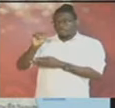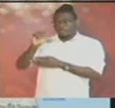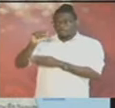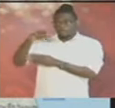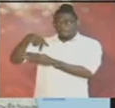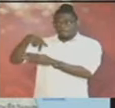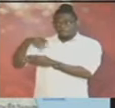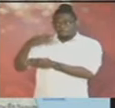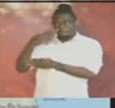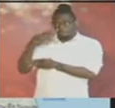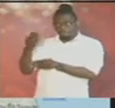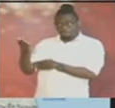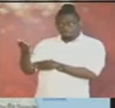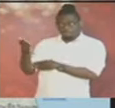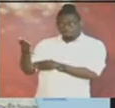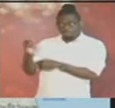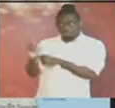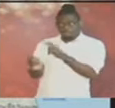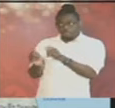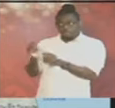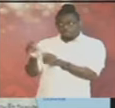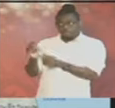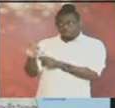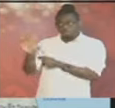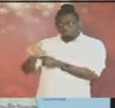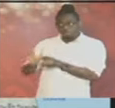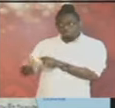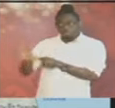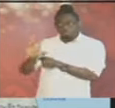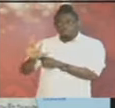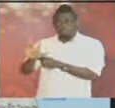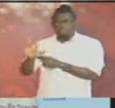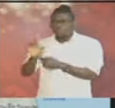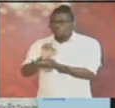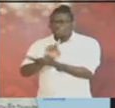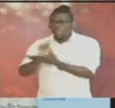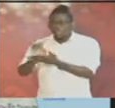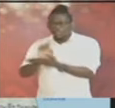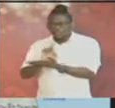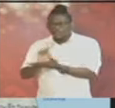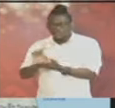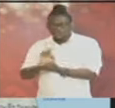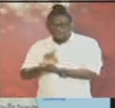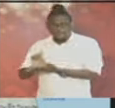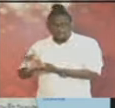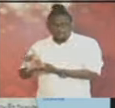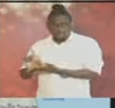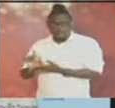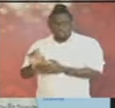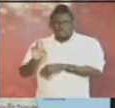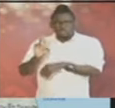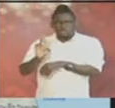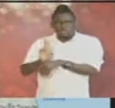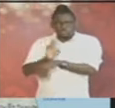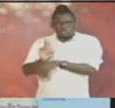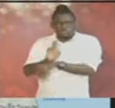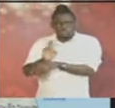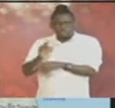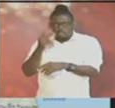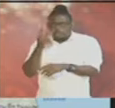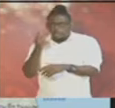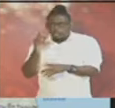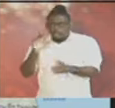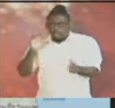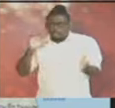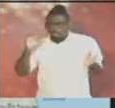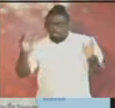slide, we will see what we call a week-on-week map, a map which we use to compare cases in the immediate past week to